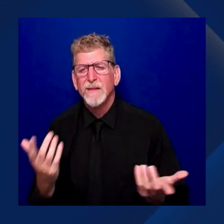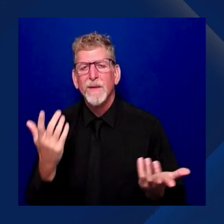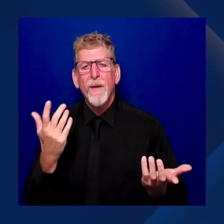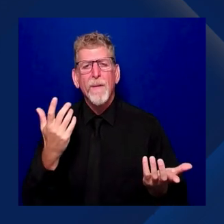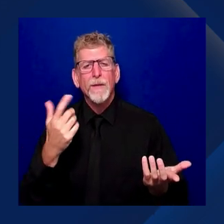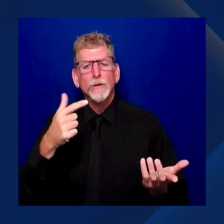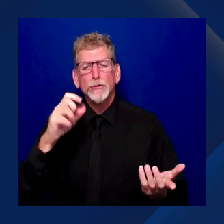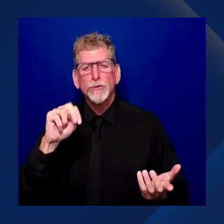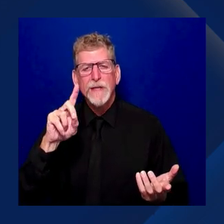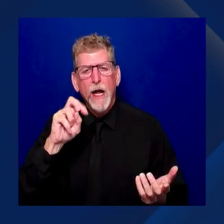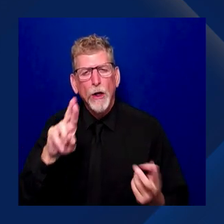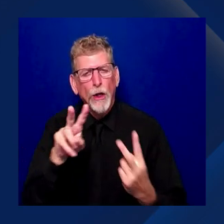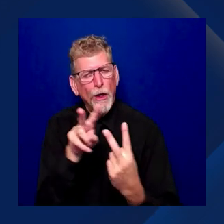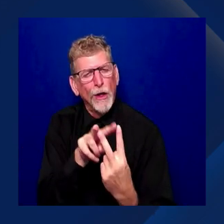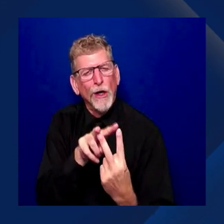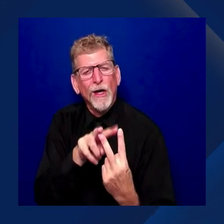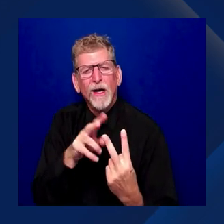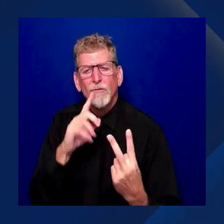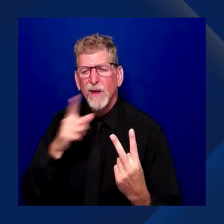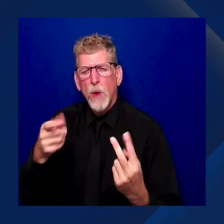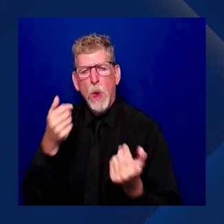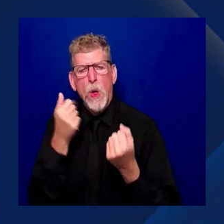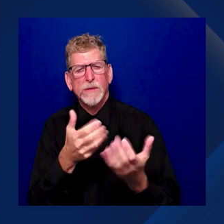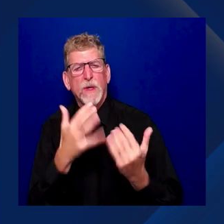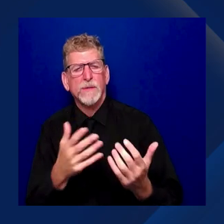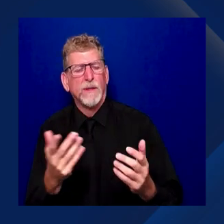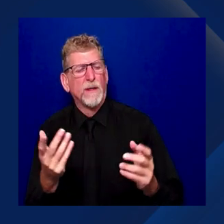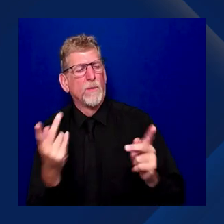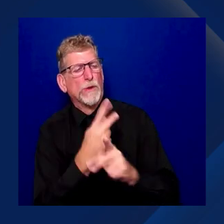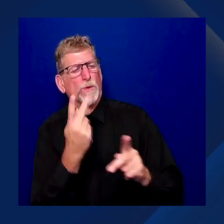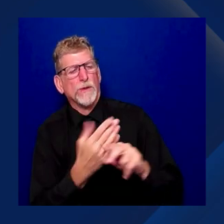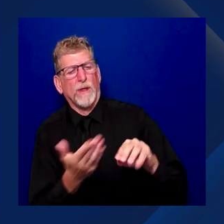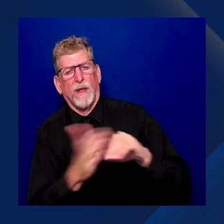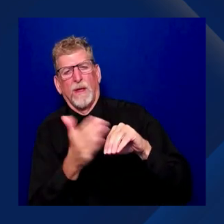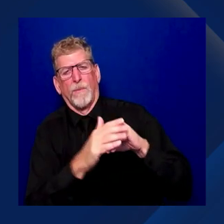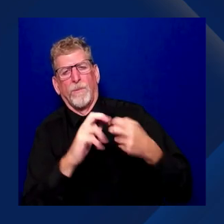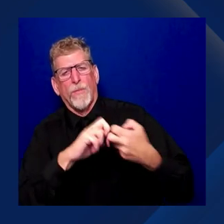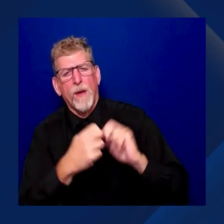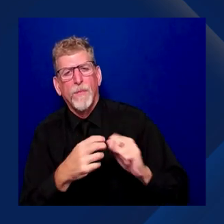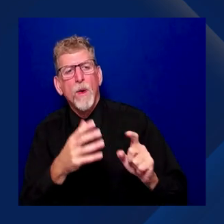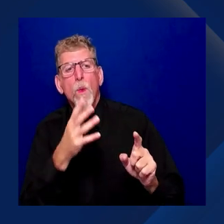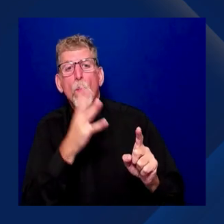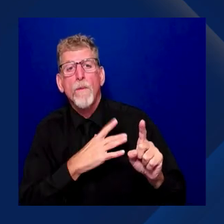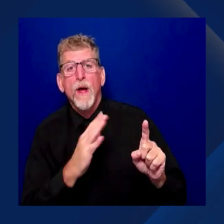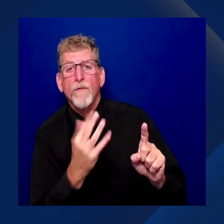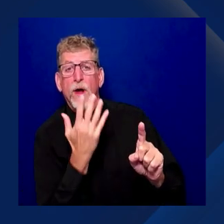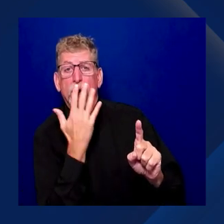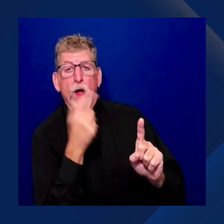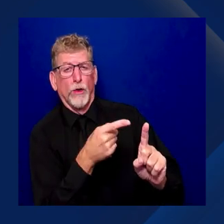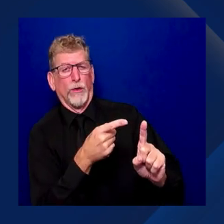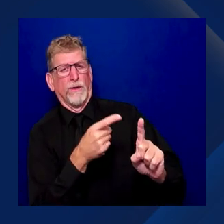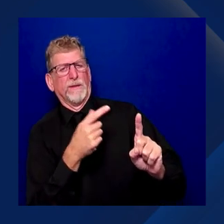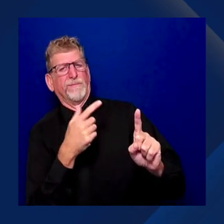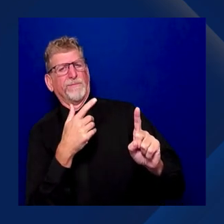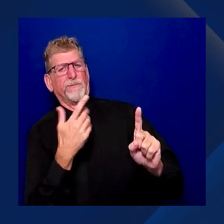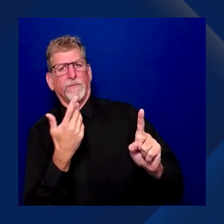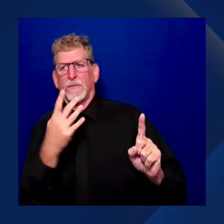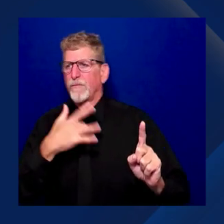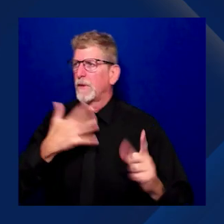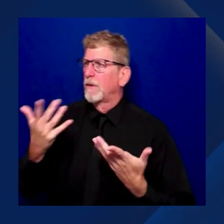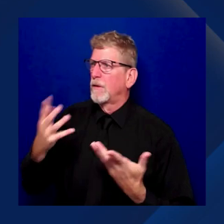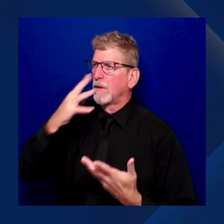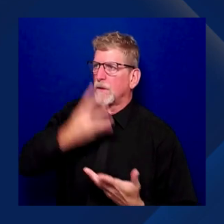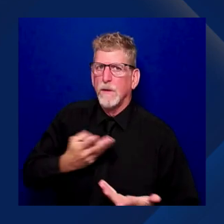but especially women of color, feeling invisible or unheard when asking medical providers for help. And when